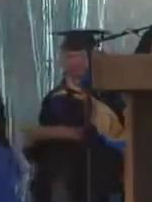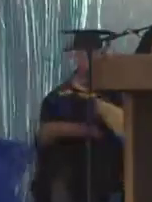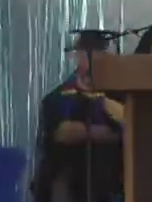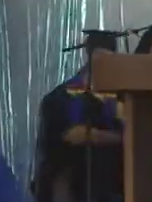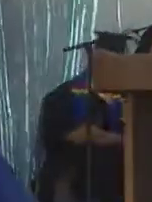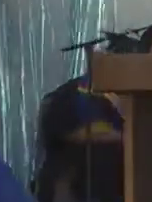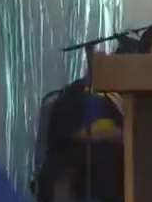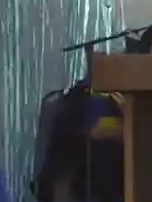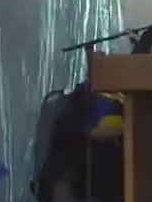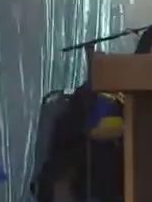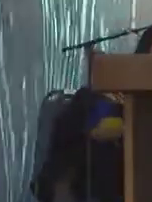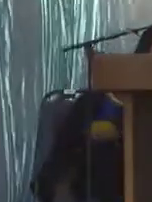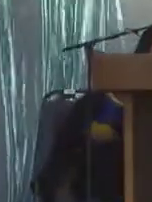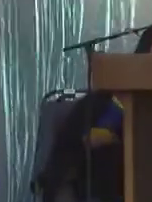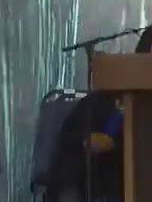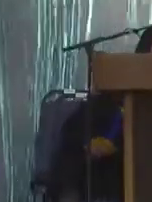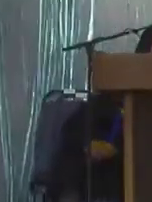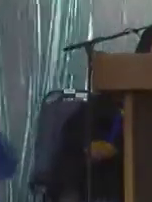Hemanat